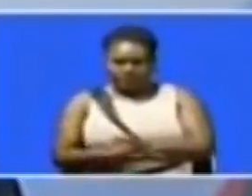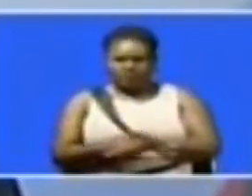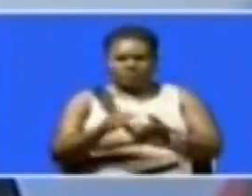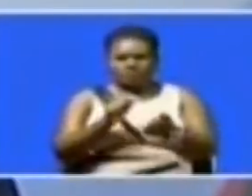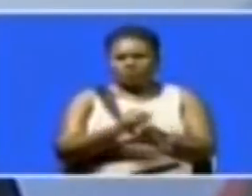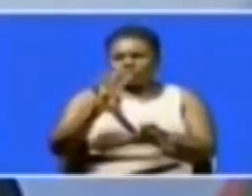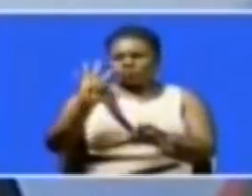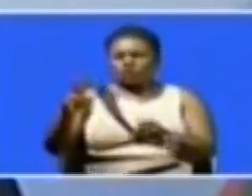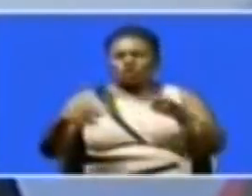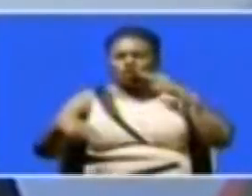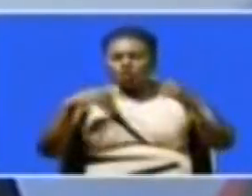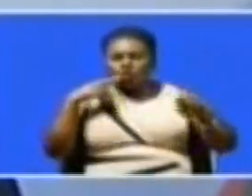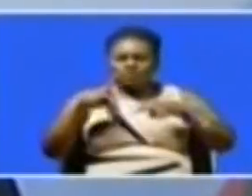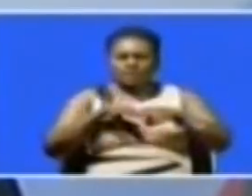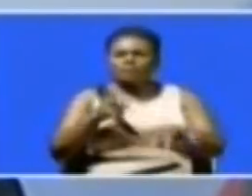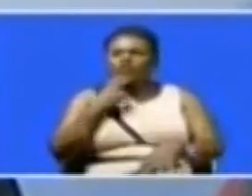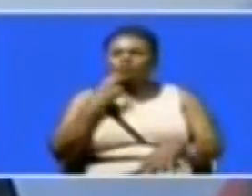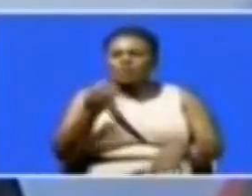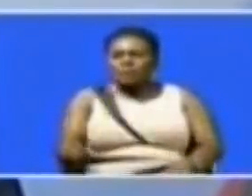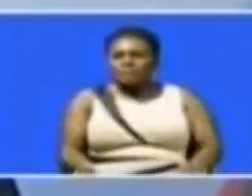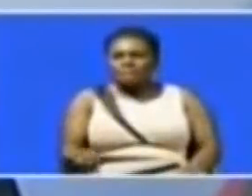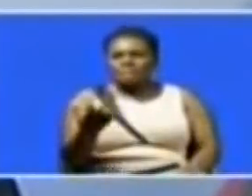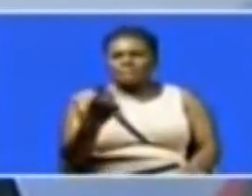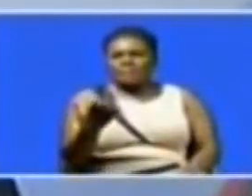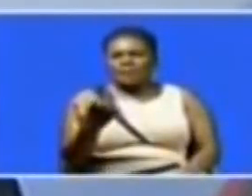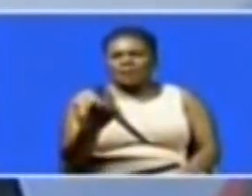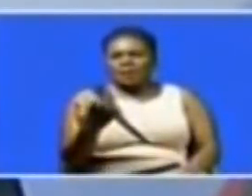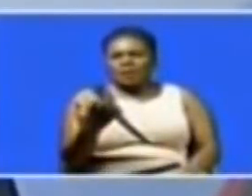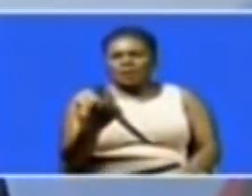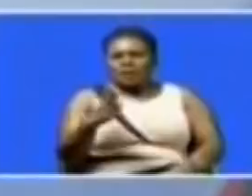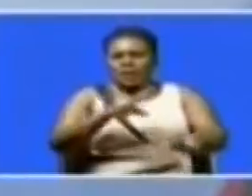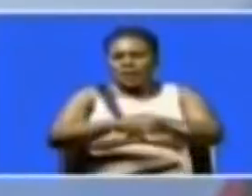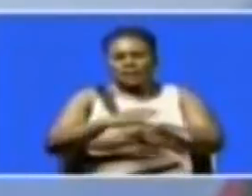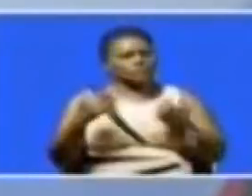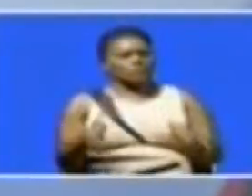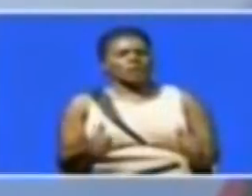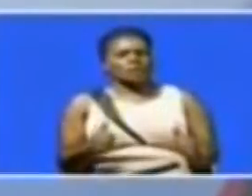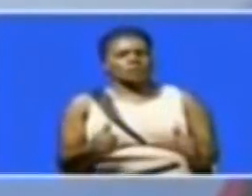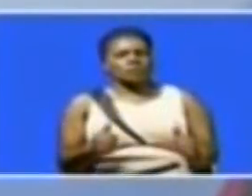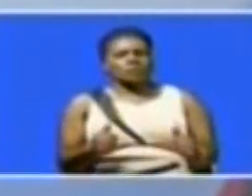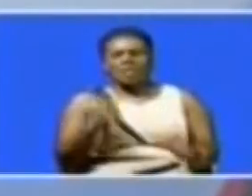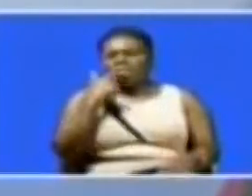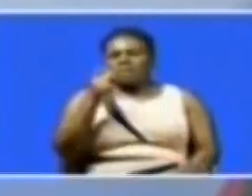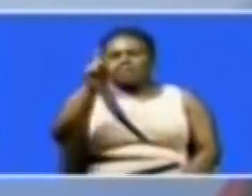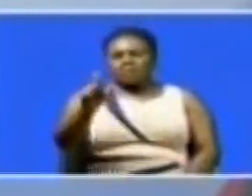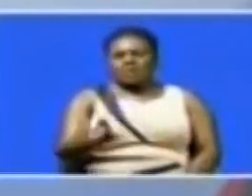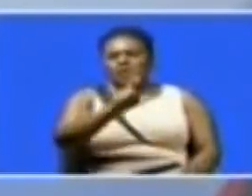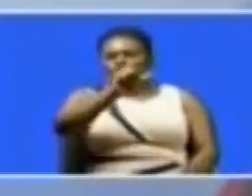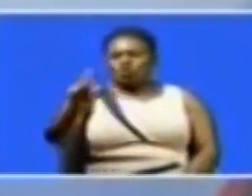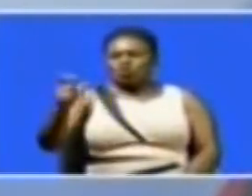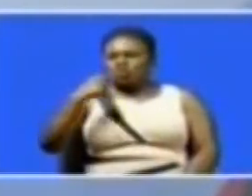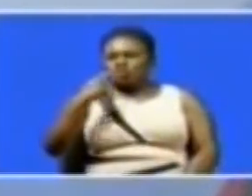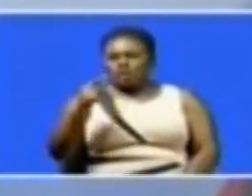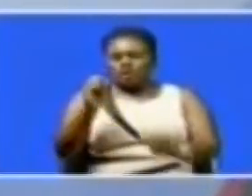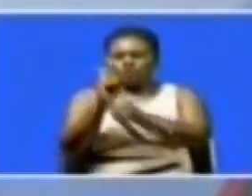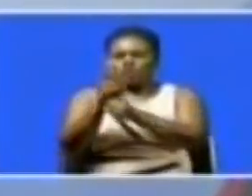at the 14 Riverside Drive during the Tuesday terror attack have not been accounted for. That is according to the Kenya Red Cross. By 12:30